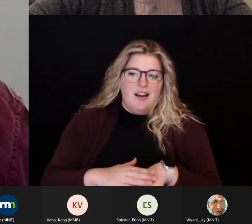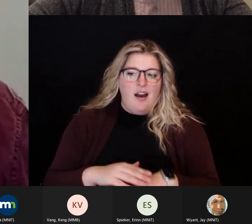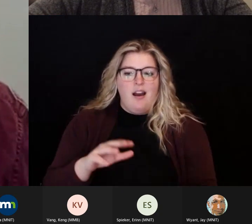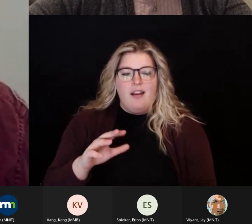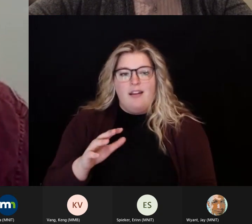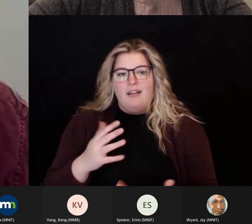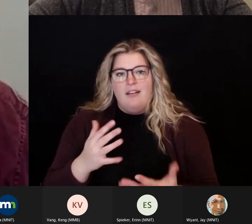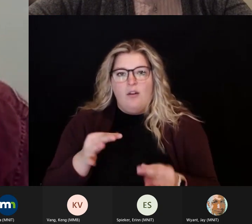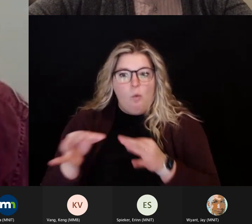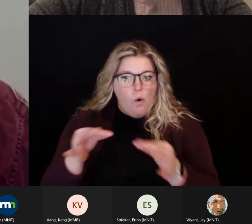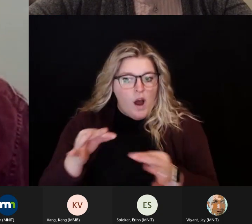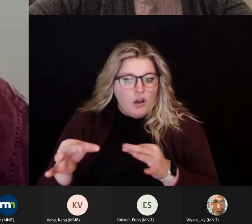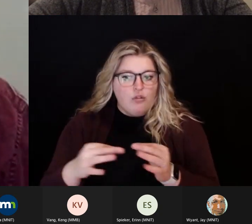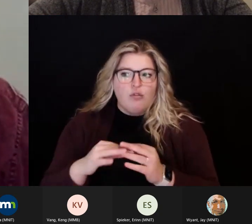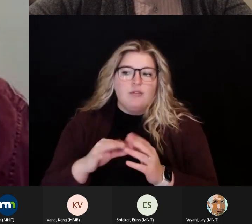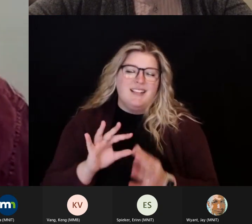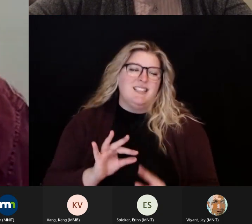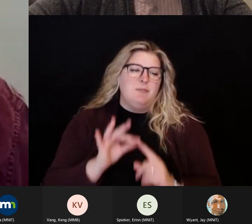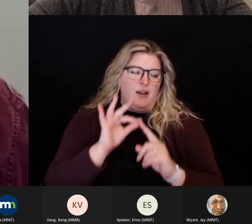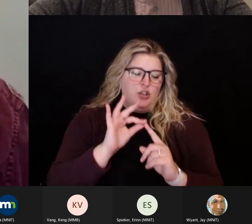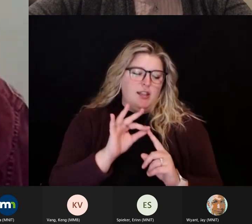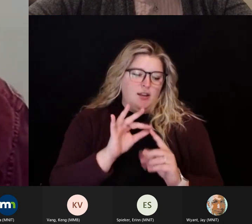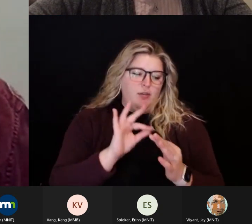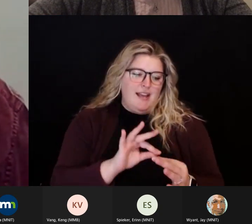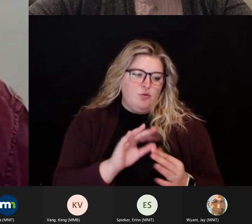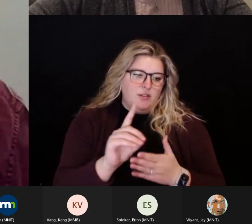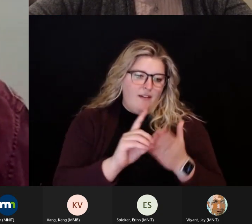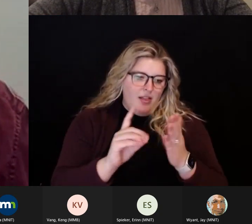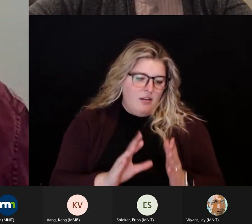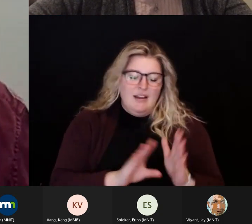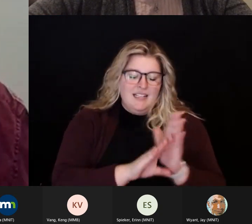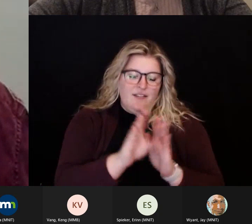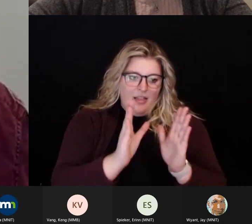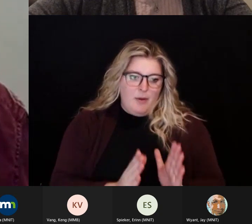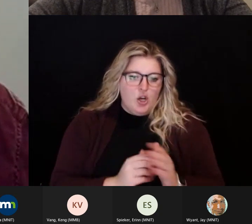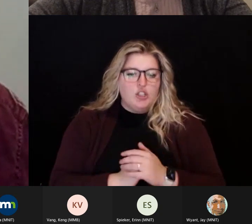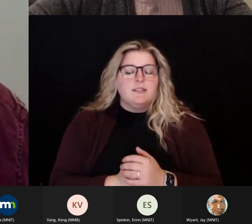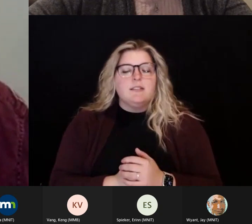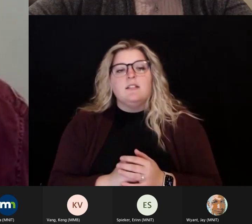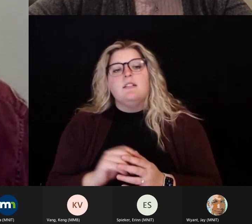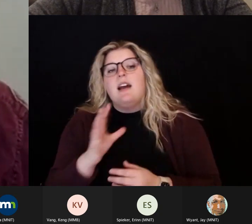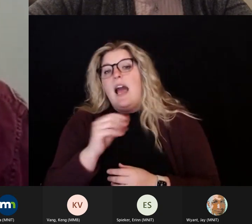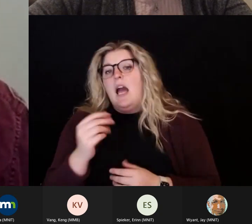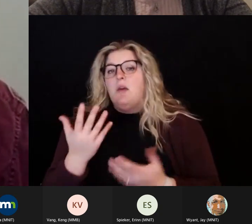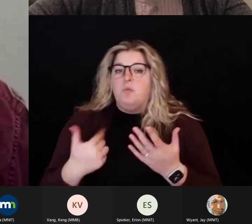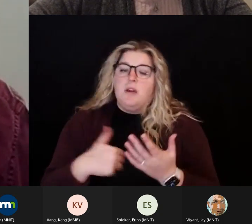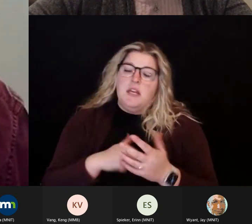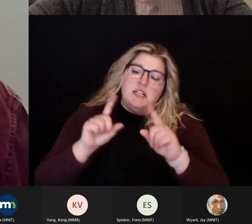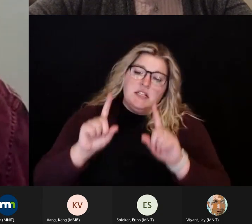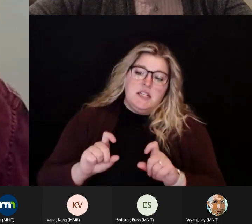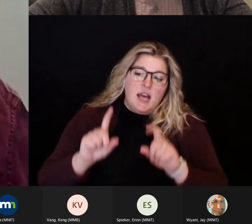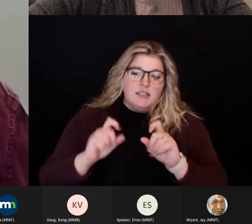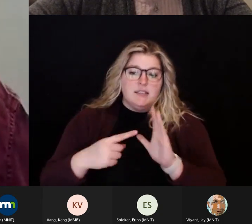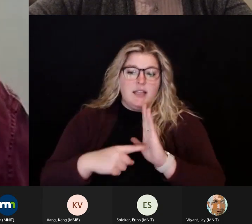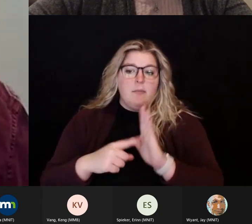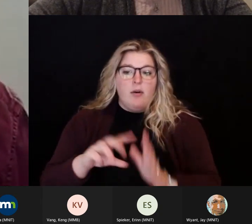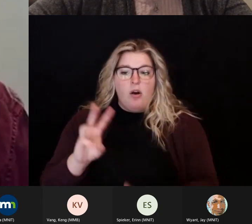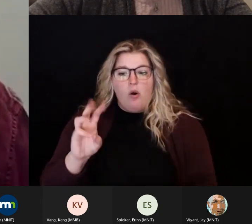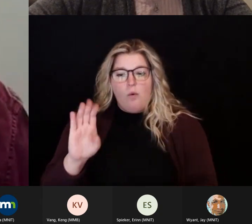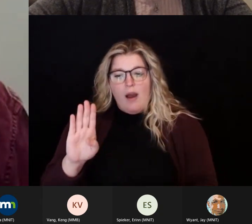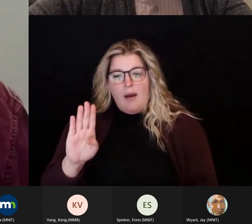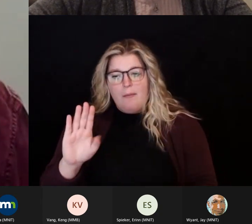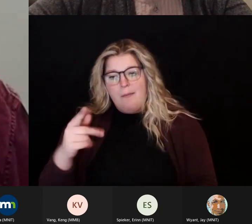in particular, if we're working with developers, we can maybe test a sample web page together to identify issues